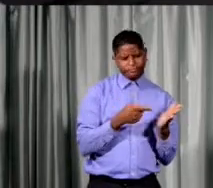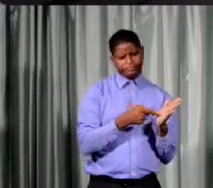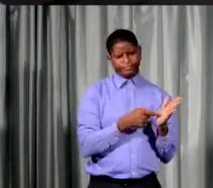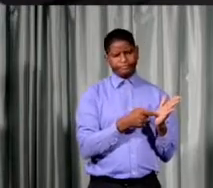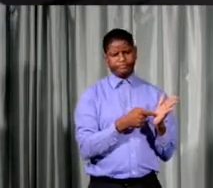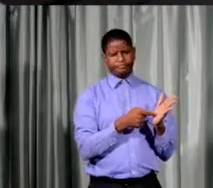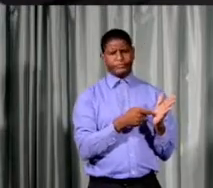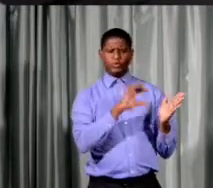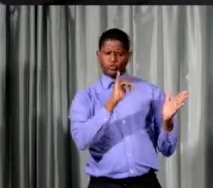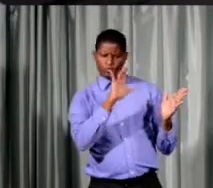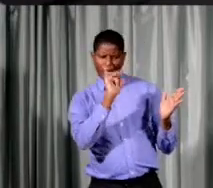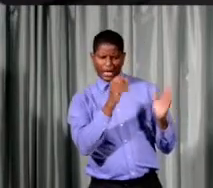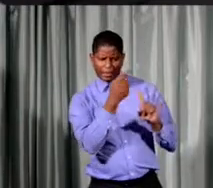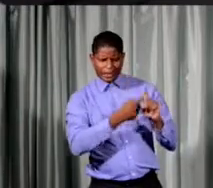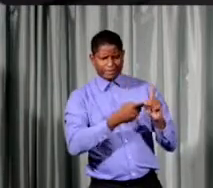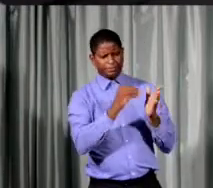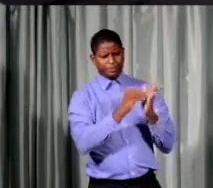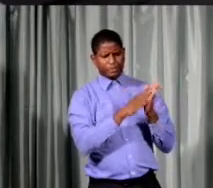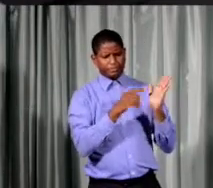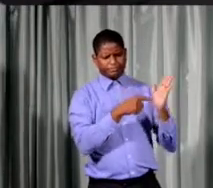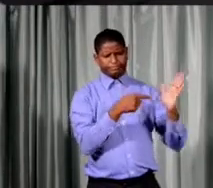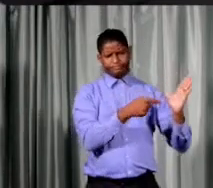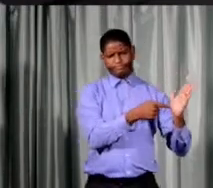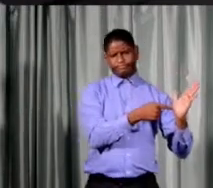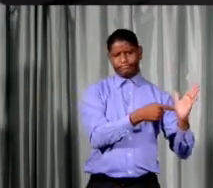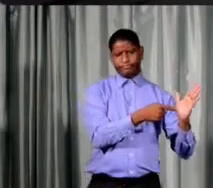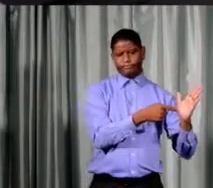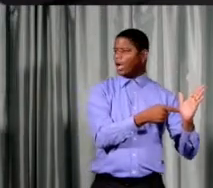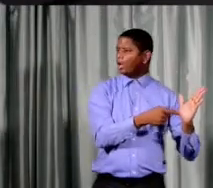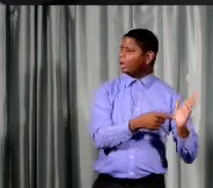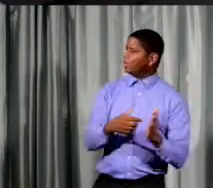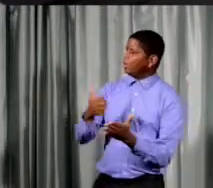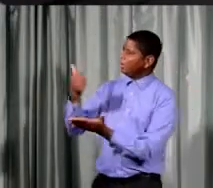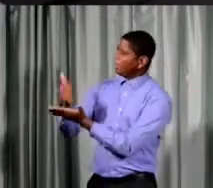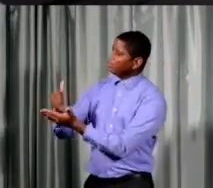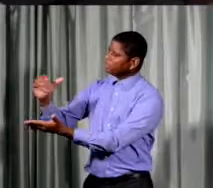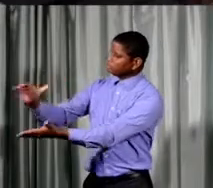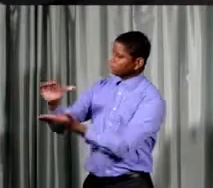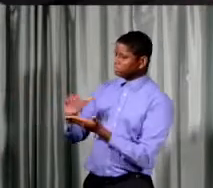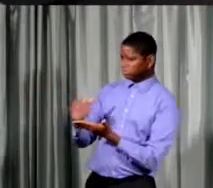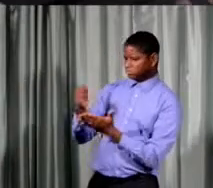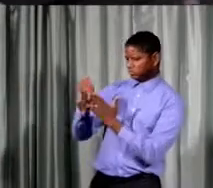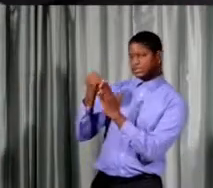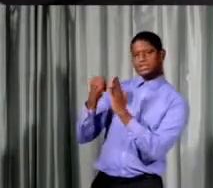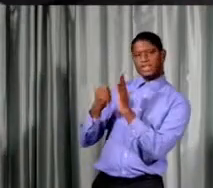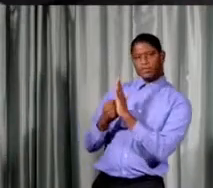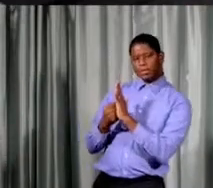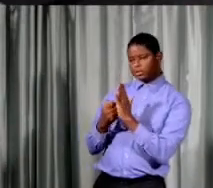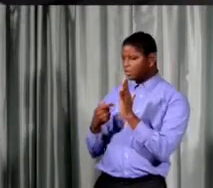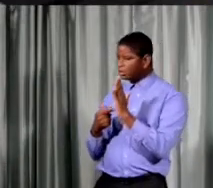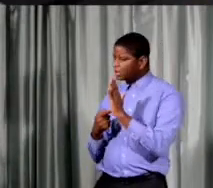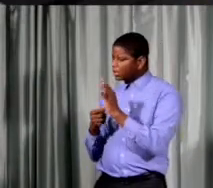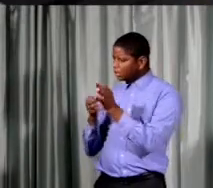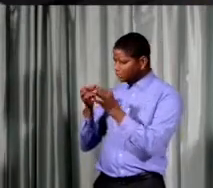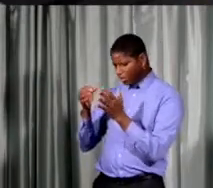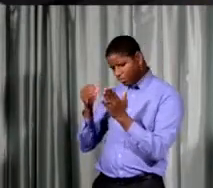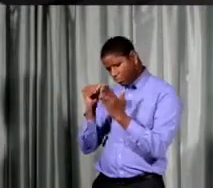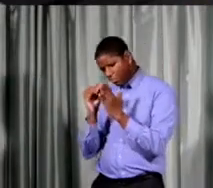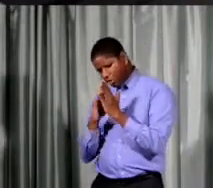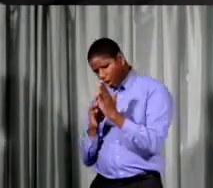July. You will get a bank statement from the bank saying this is your balance in the